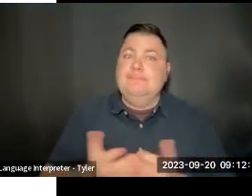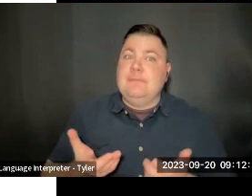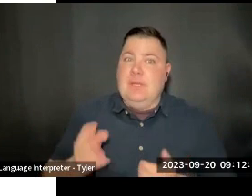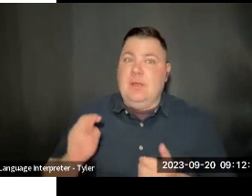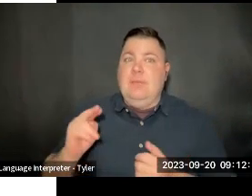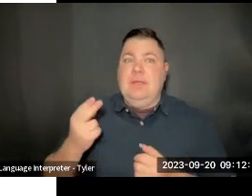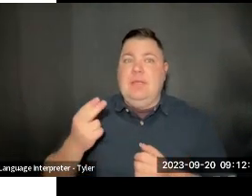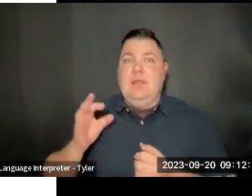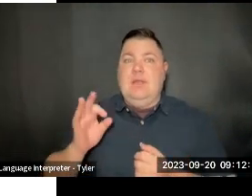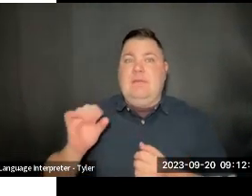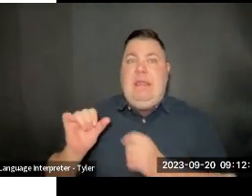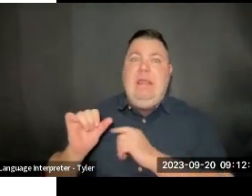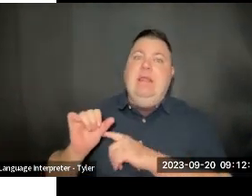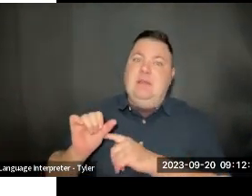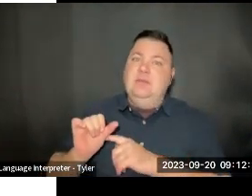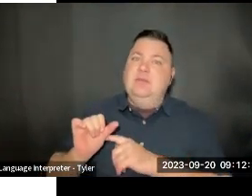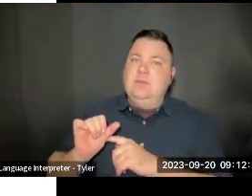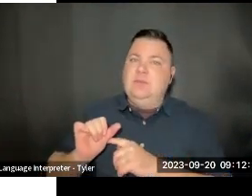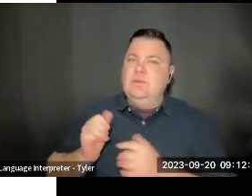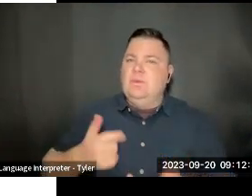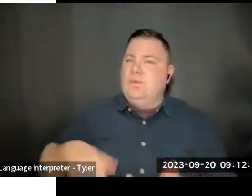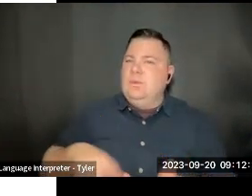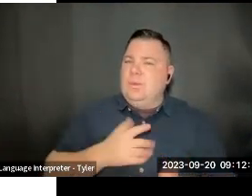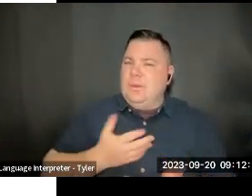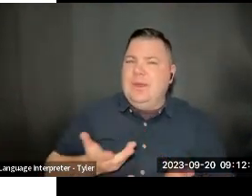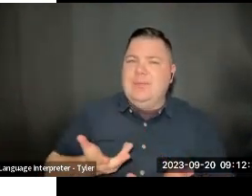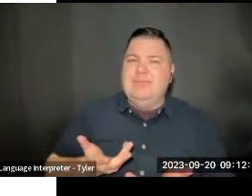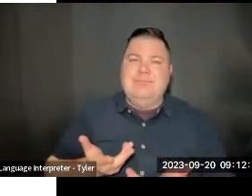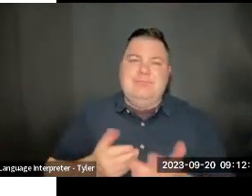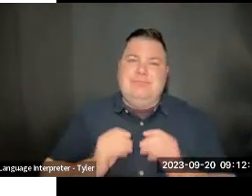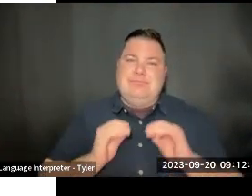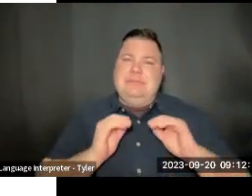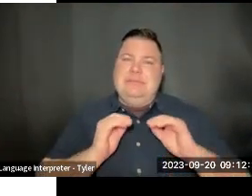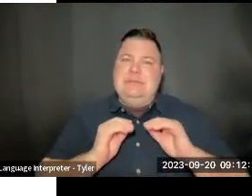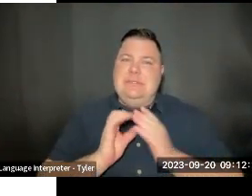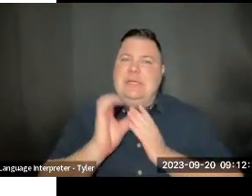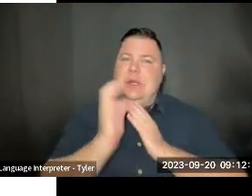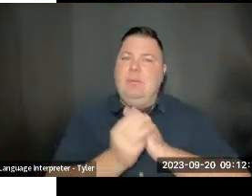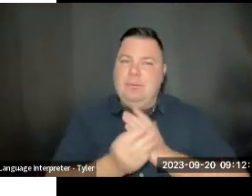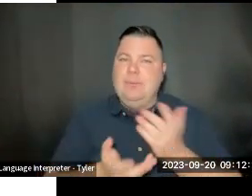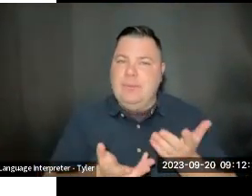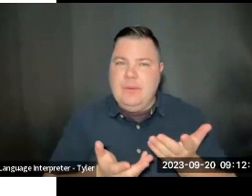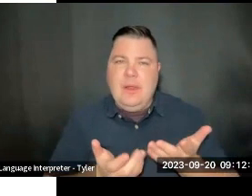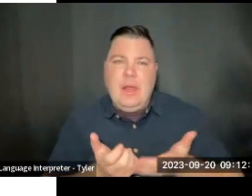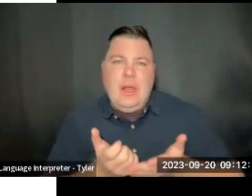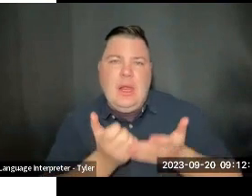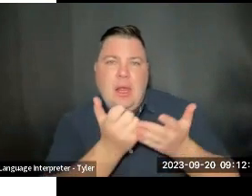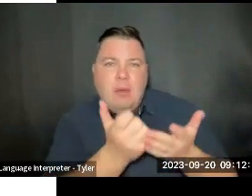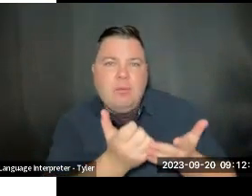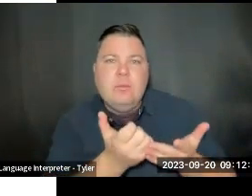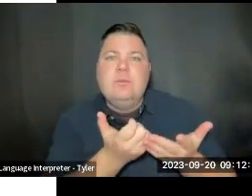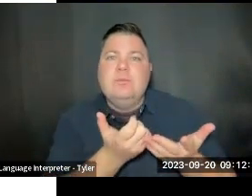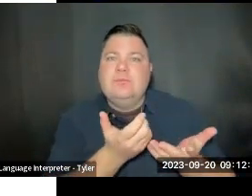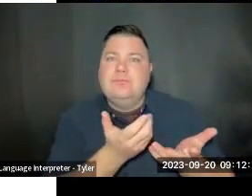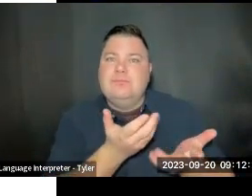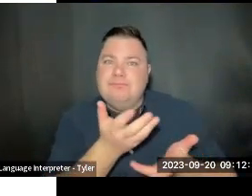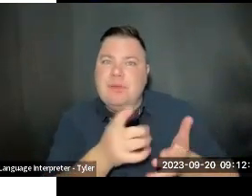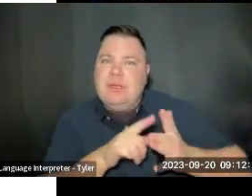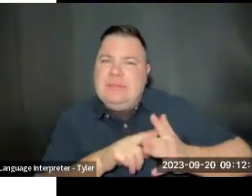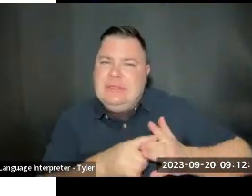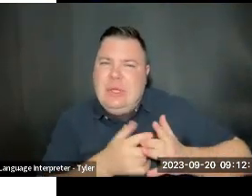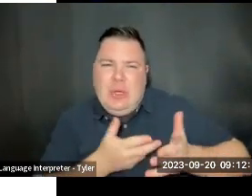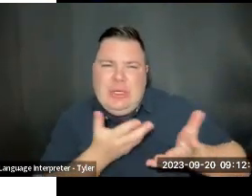an evidence-based curriculum that becomes that initial help that's offered